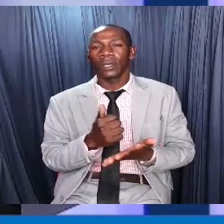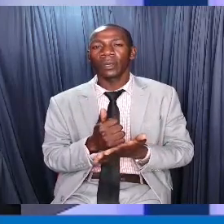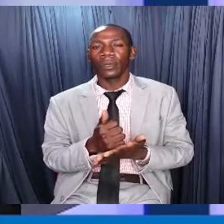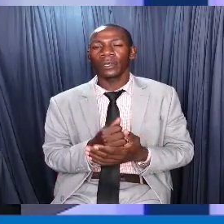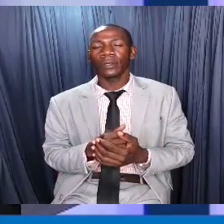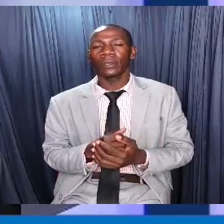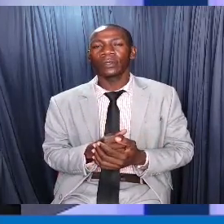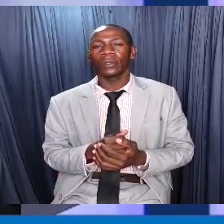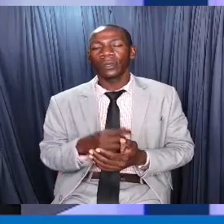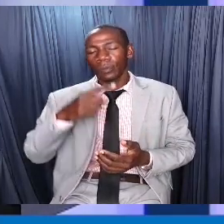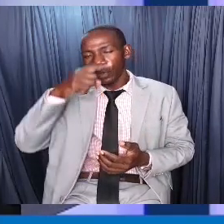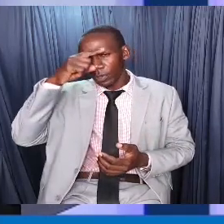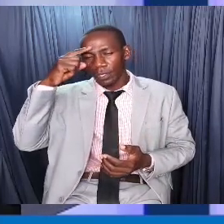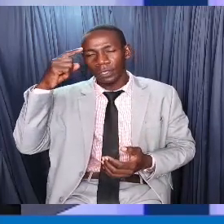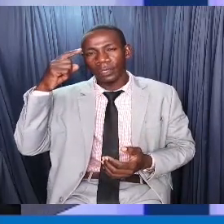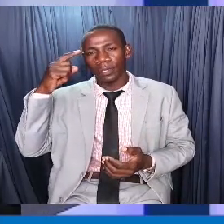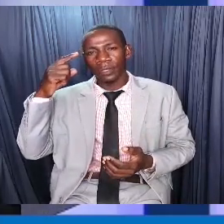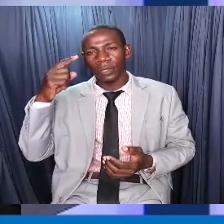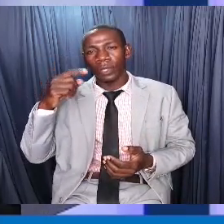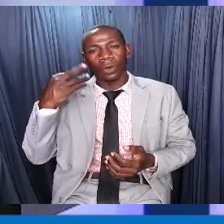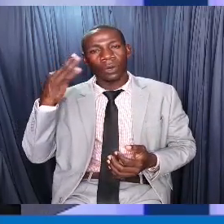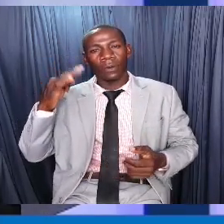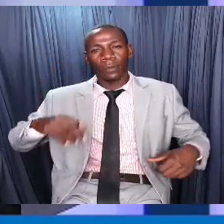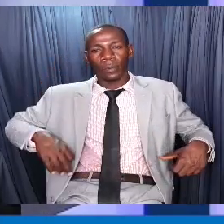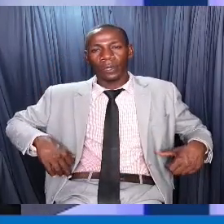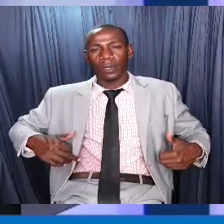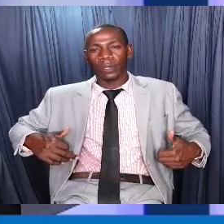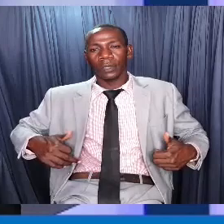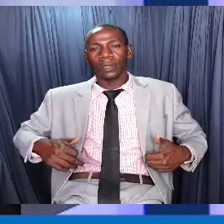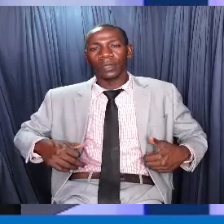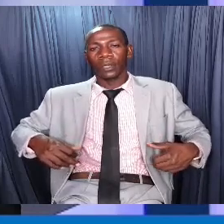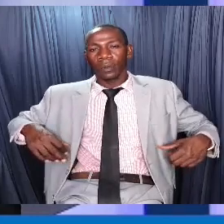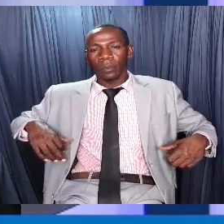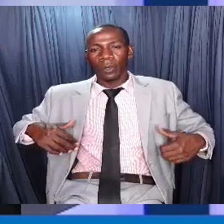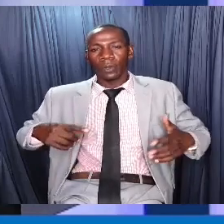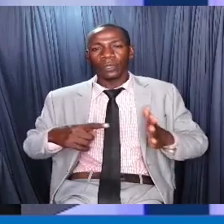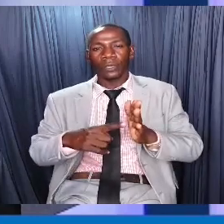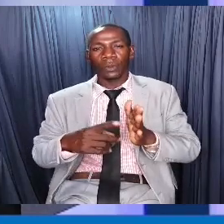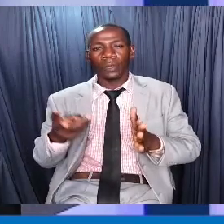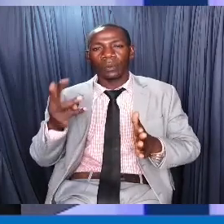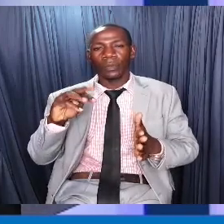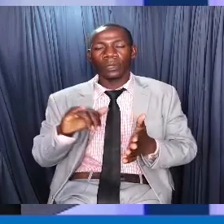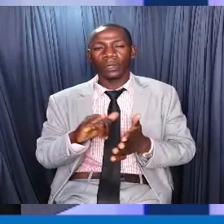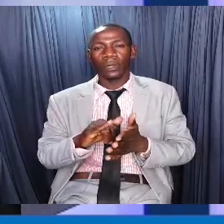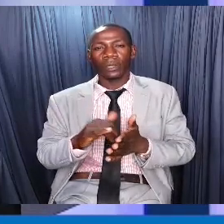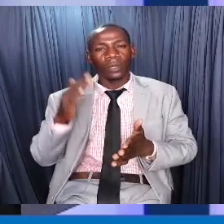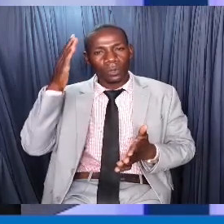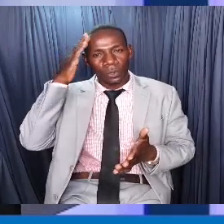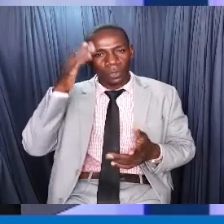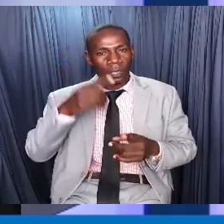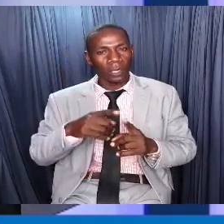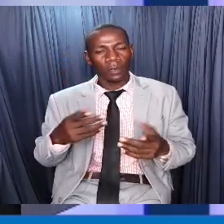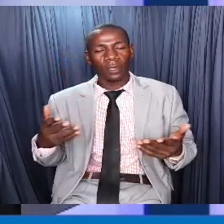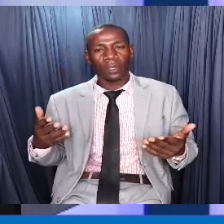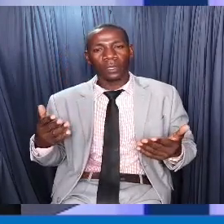sana. Amen. Kwa sababu because ya kiburi of pride. Kiburi kiliwaonyesha wao. Pride showed them ndio wanajua. They are the